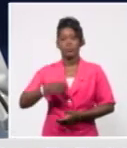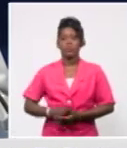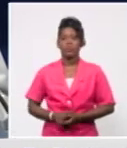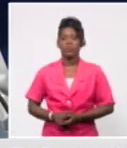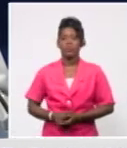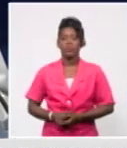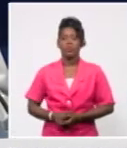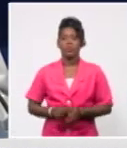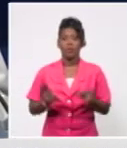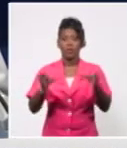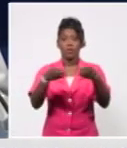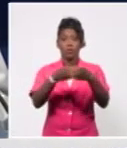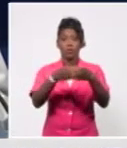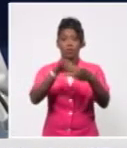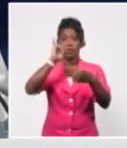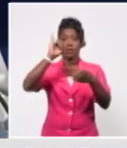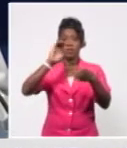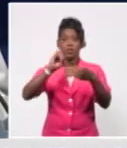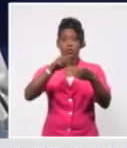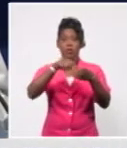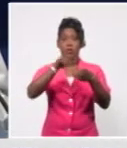4,145 people, or